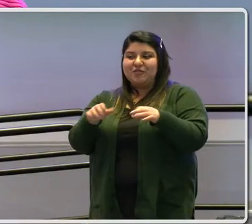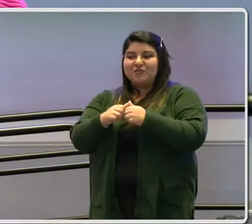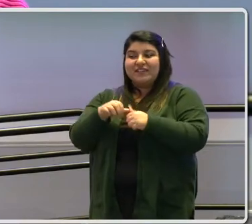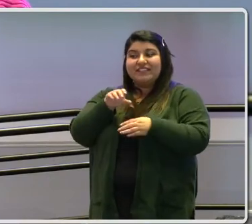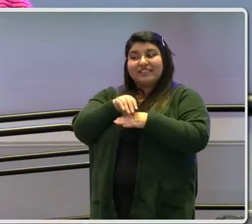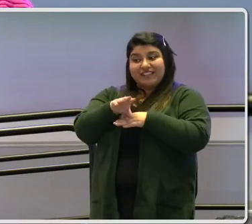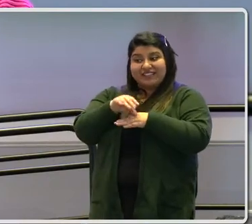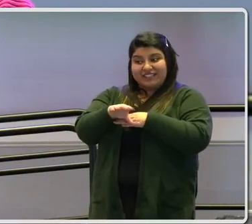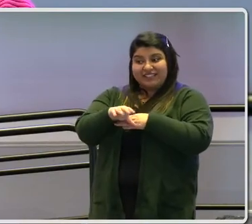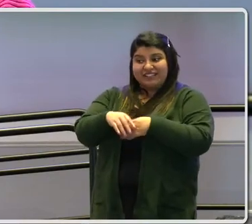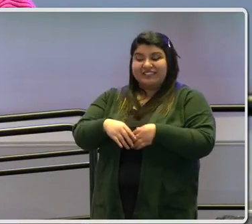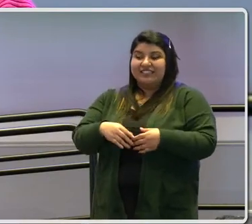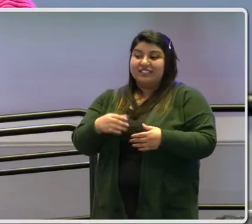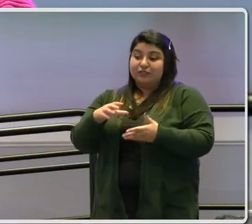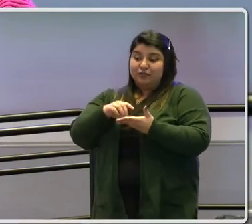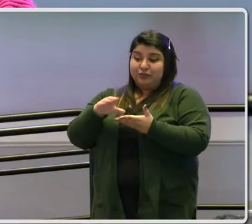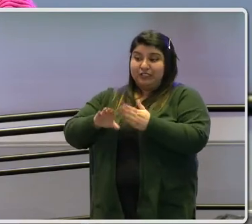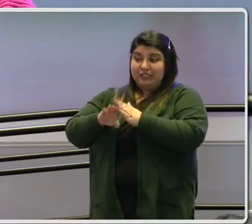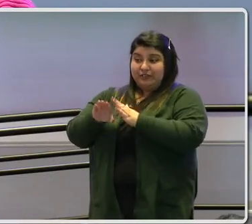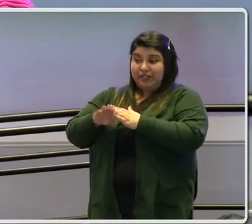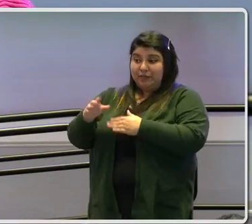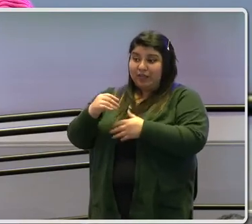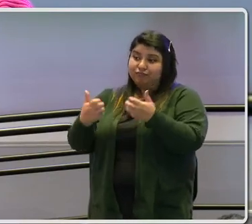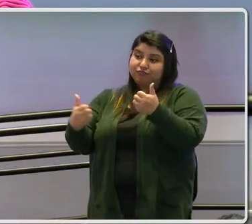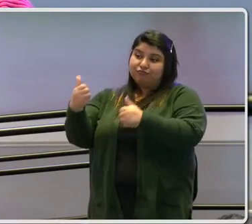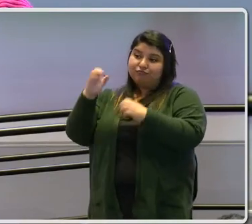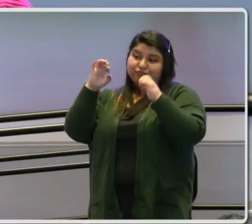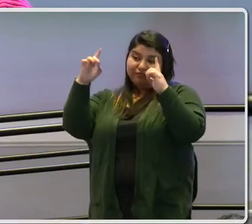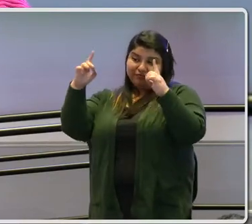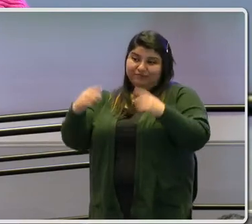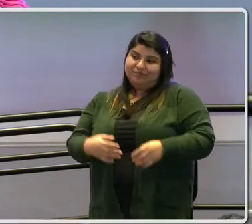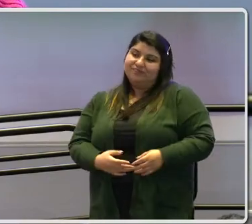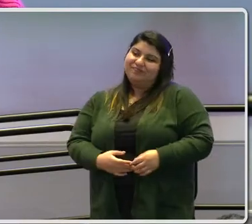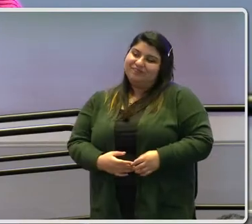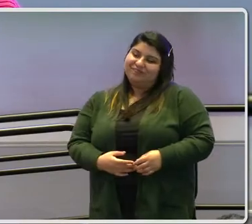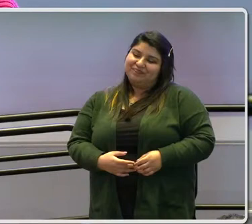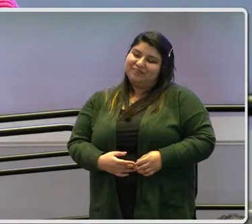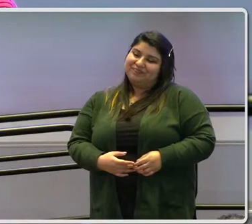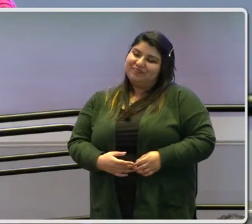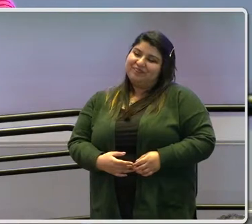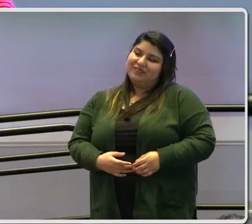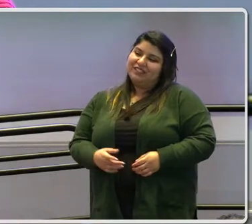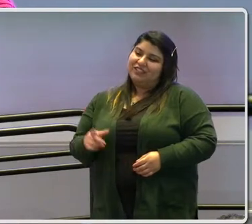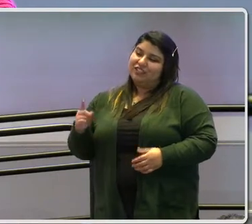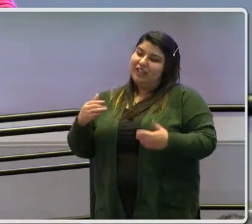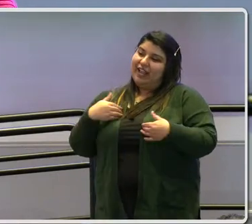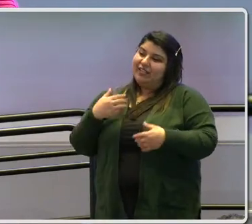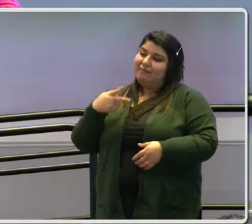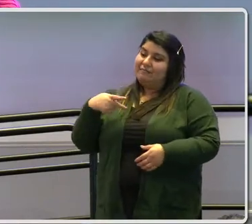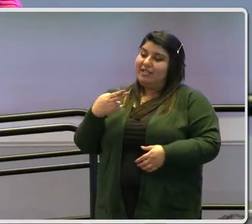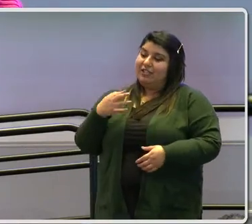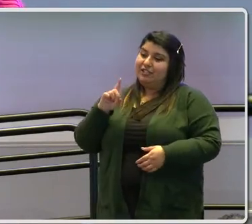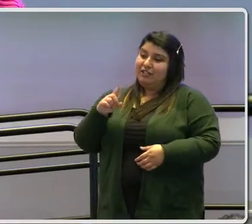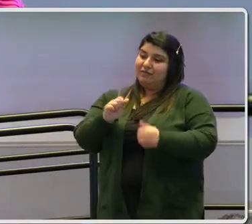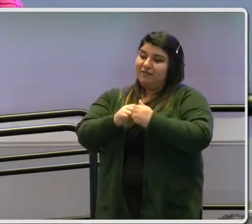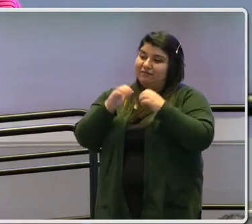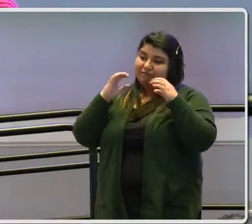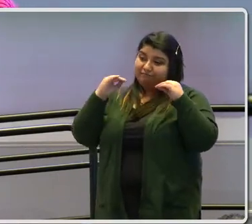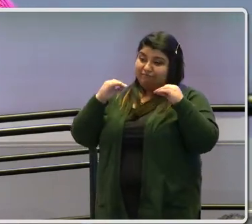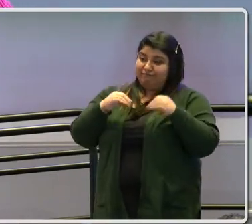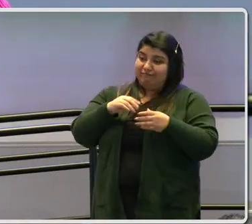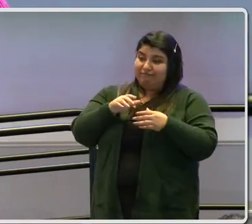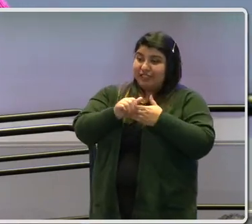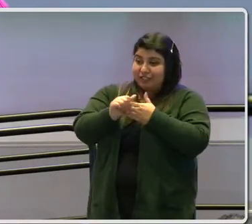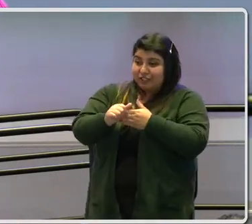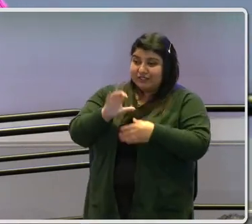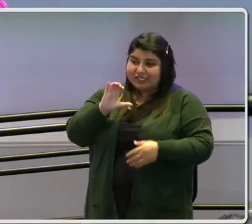Counseling, Student Development, and Higher Education. She earned her Doctorate in Educational Leadership from